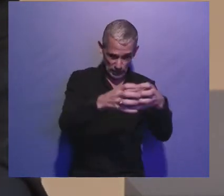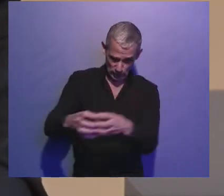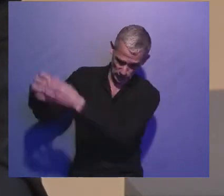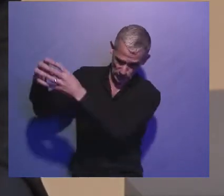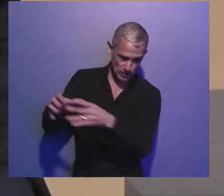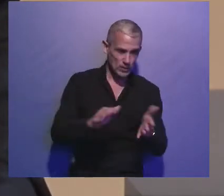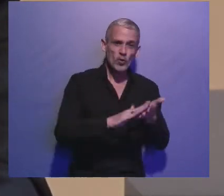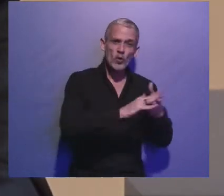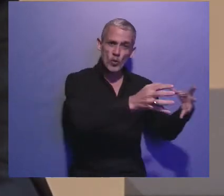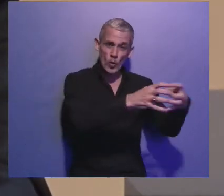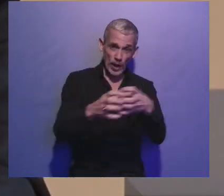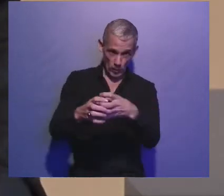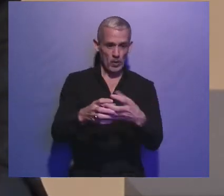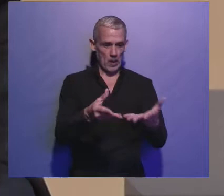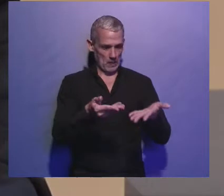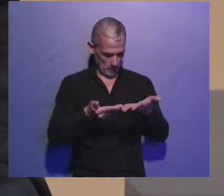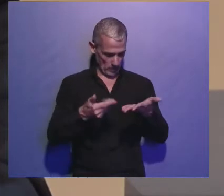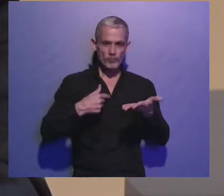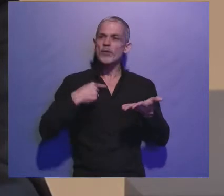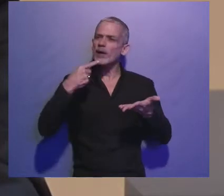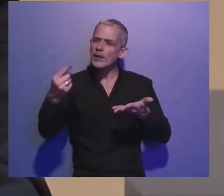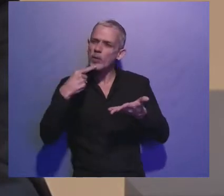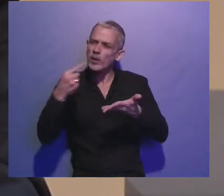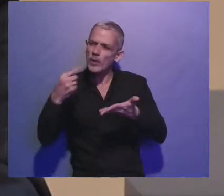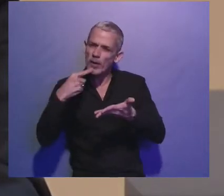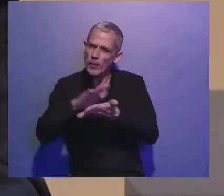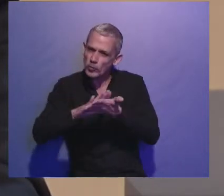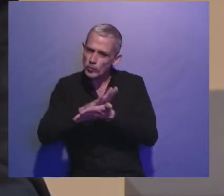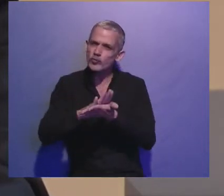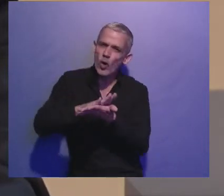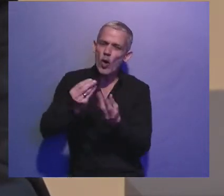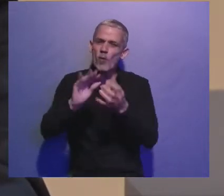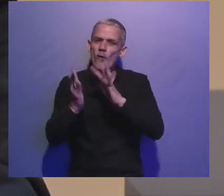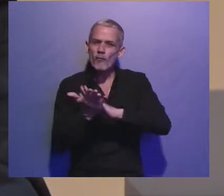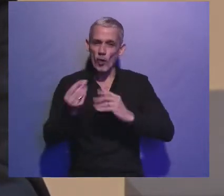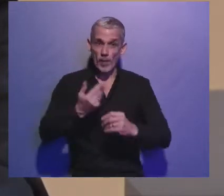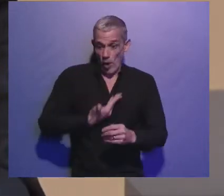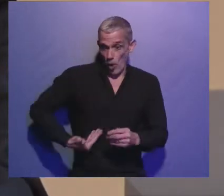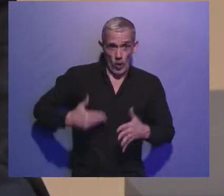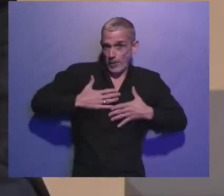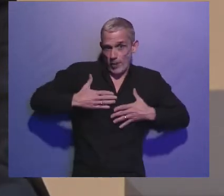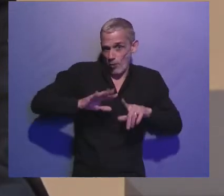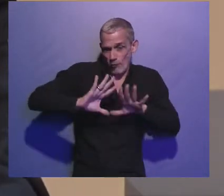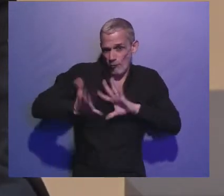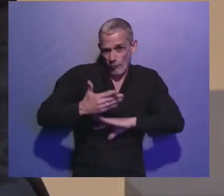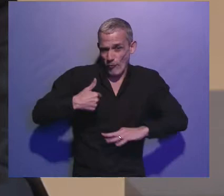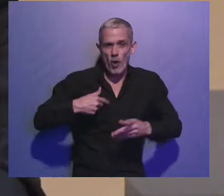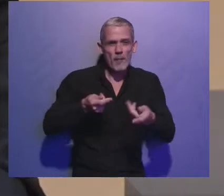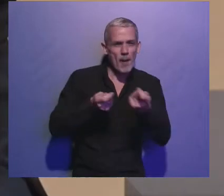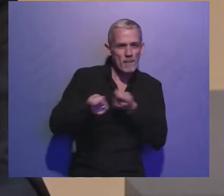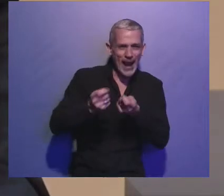receives the questions from the counterparts, answers